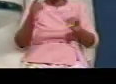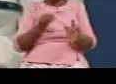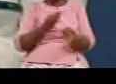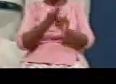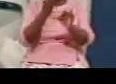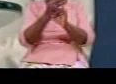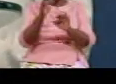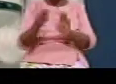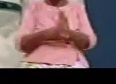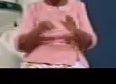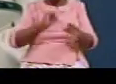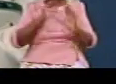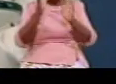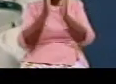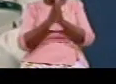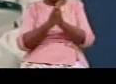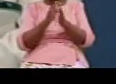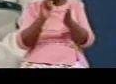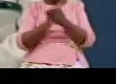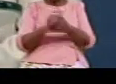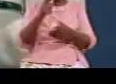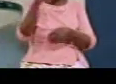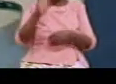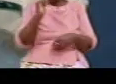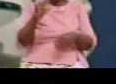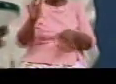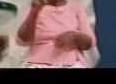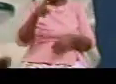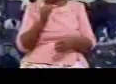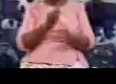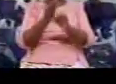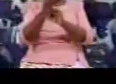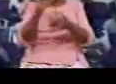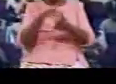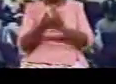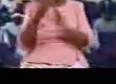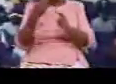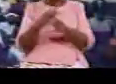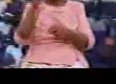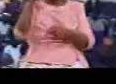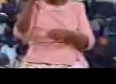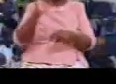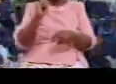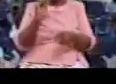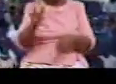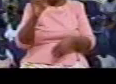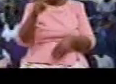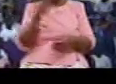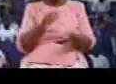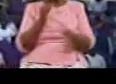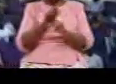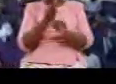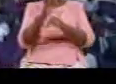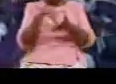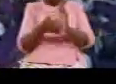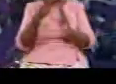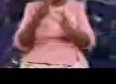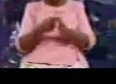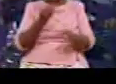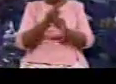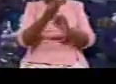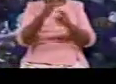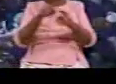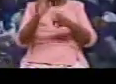I pray he will find you faithful. I said he will find you faithful. Faithful to the calling of the